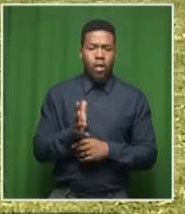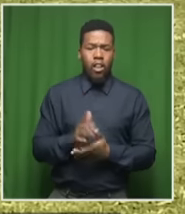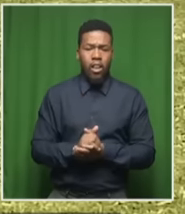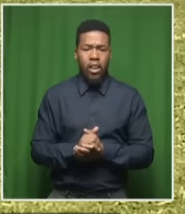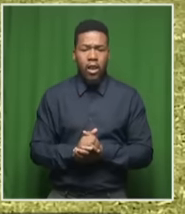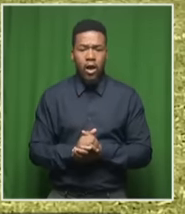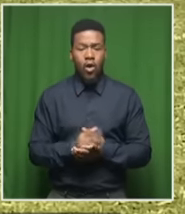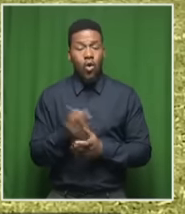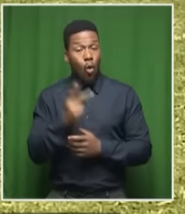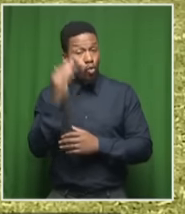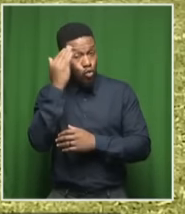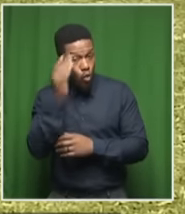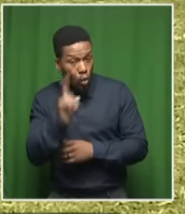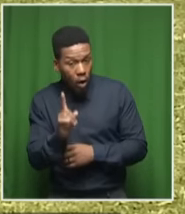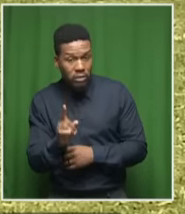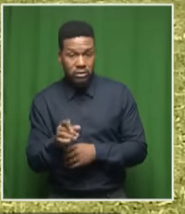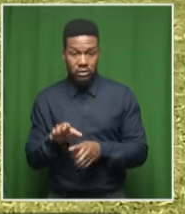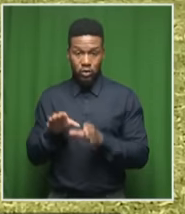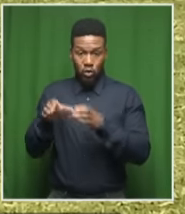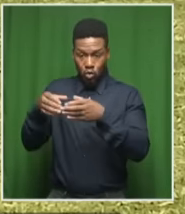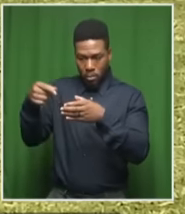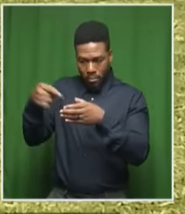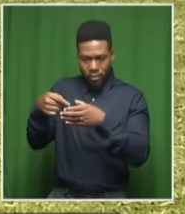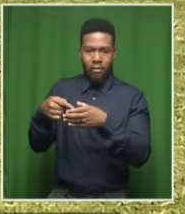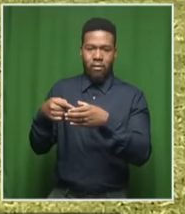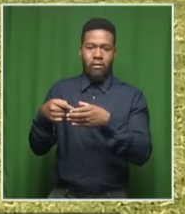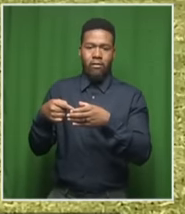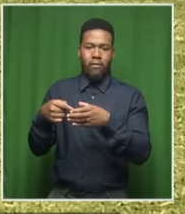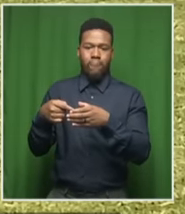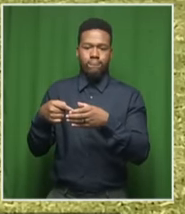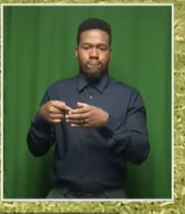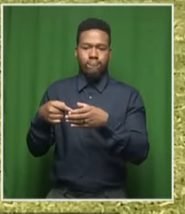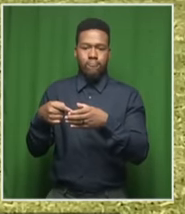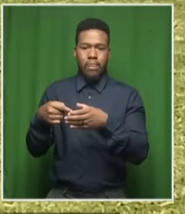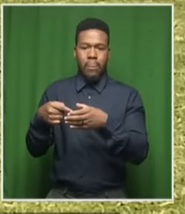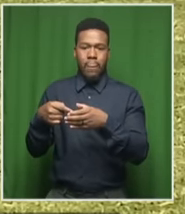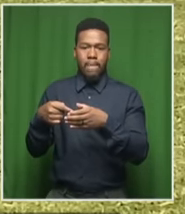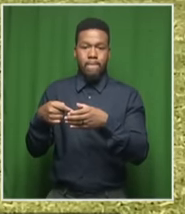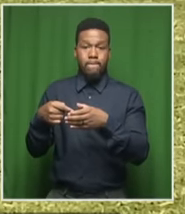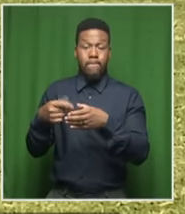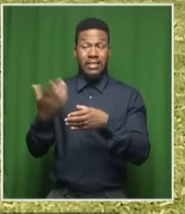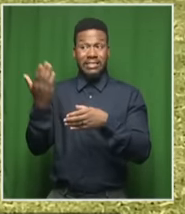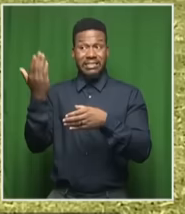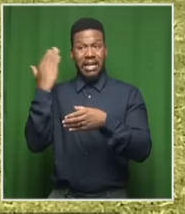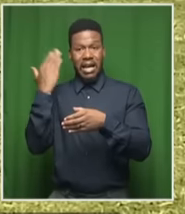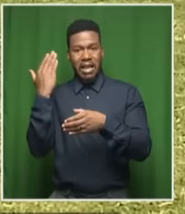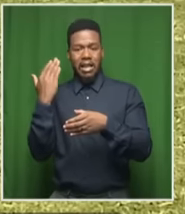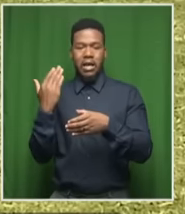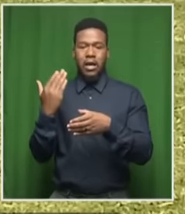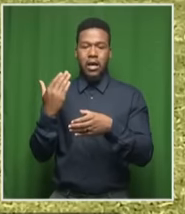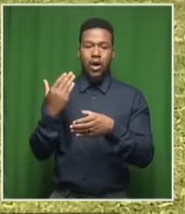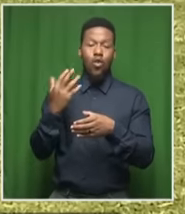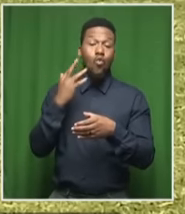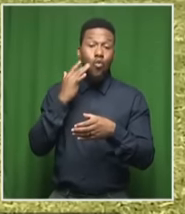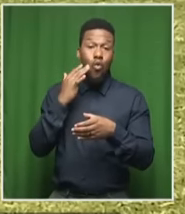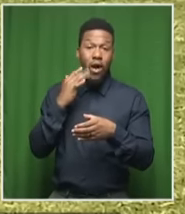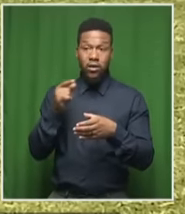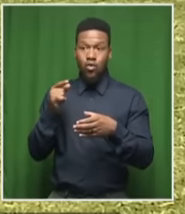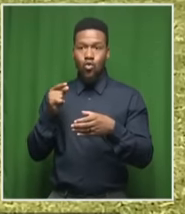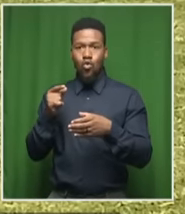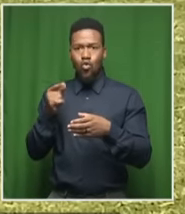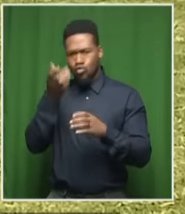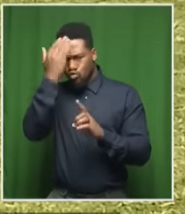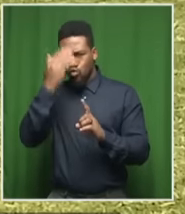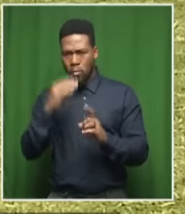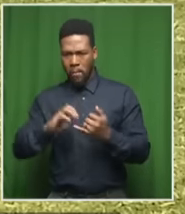the MKMVA previously was, when the former president was facing that contempt of court